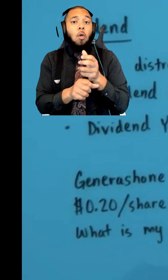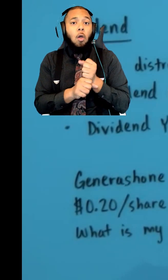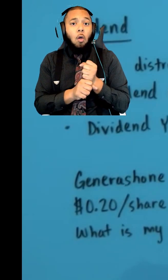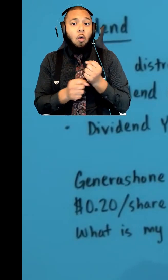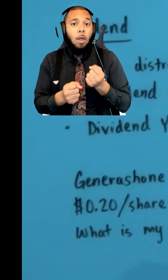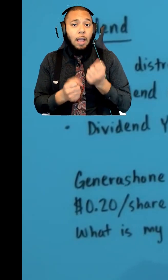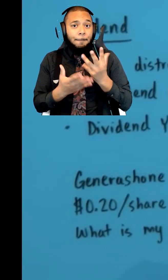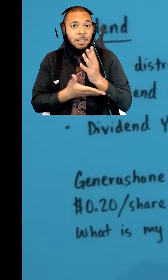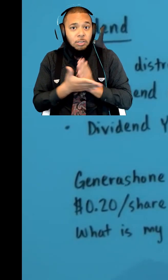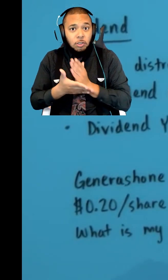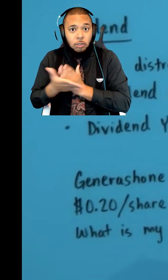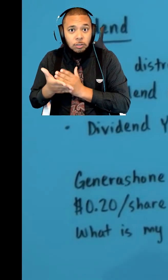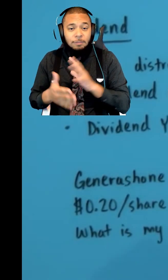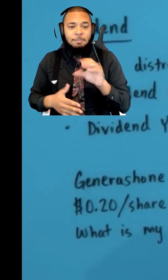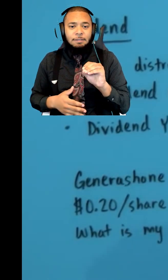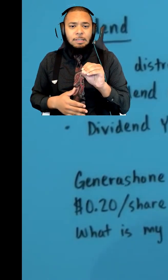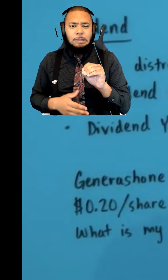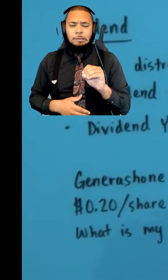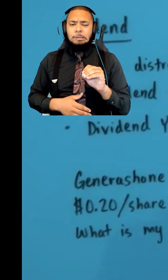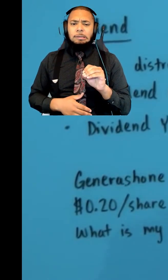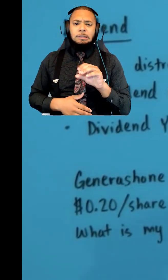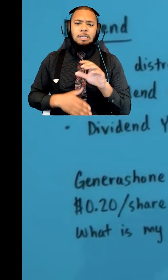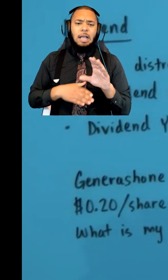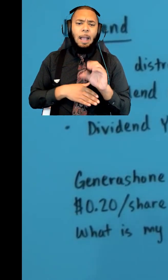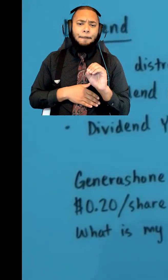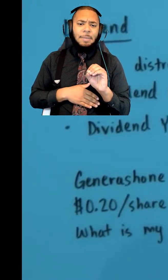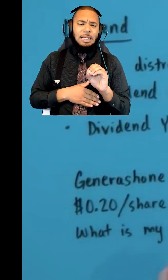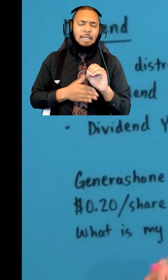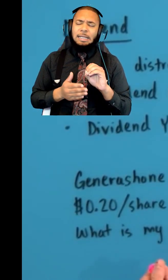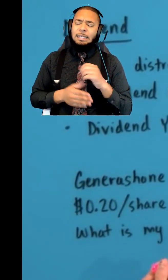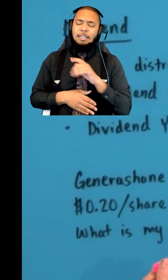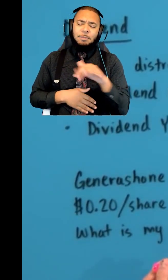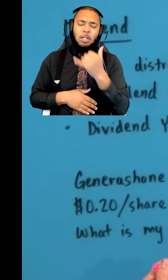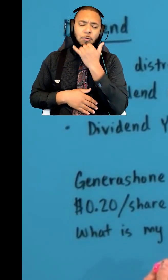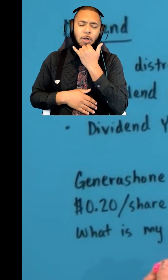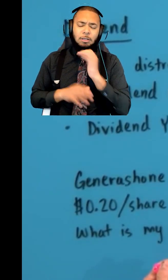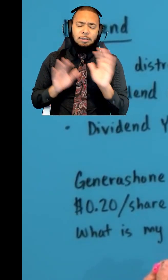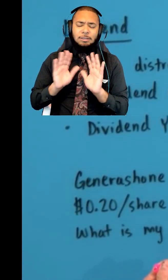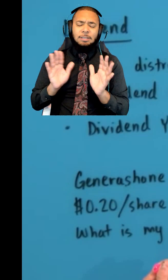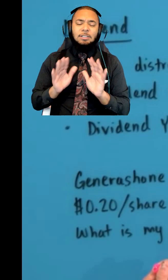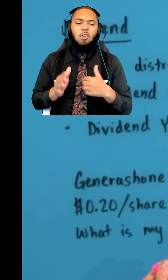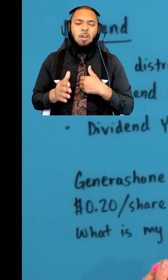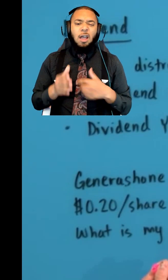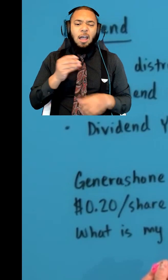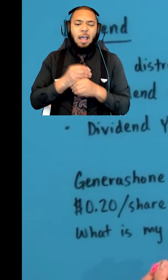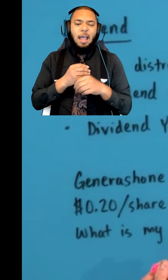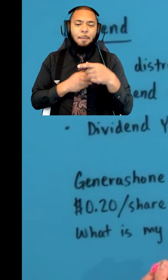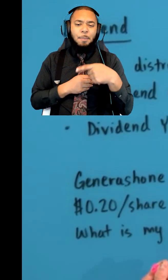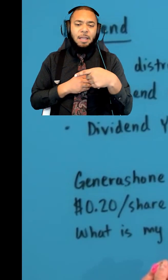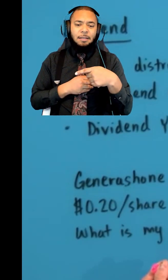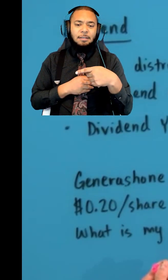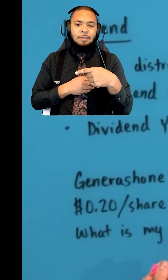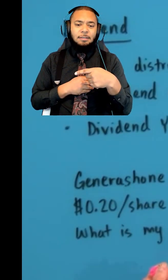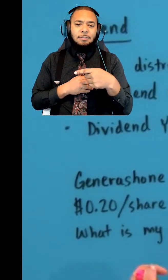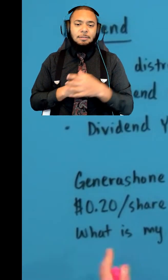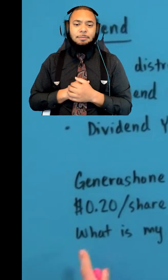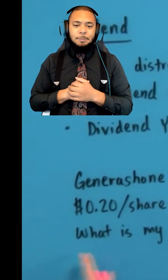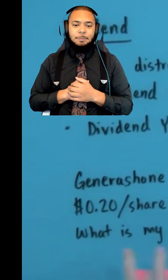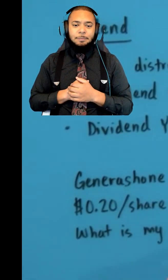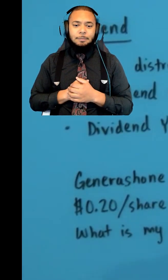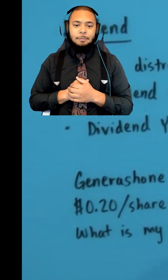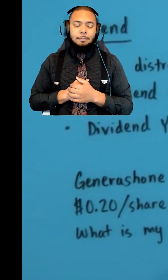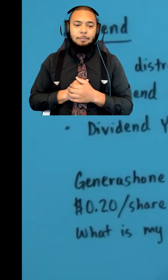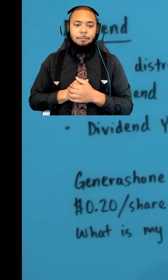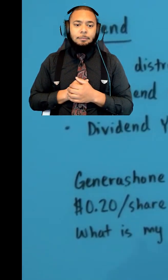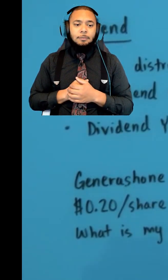Except I didn't spell company right, and I'm sure that was bothering you. So let's go ahead and add a P, because I'm pretty sure that company has a P.